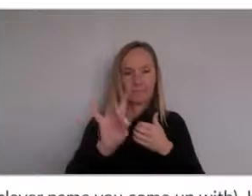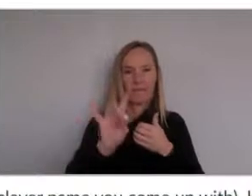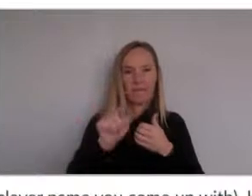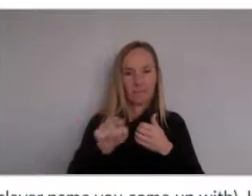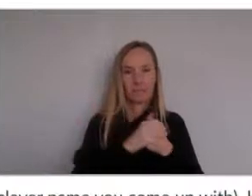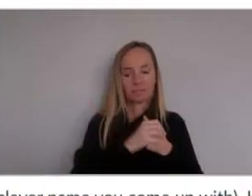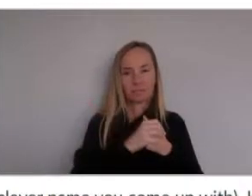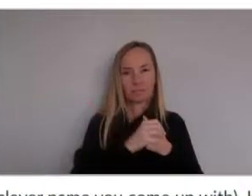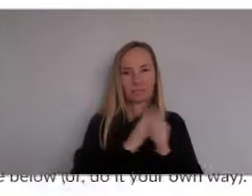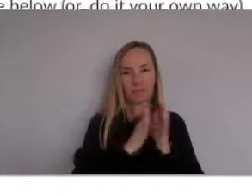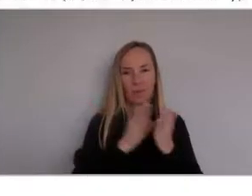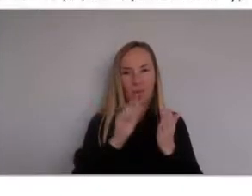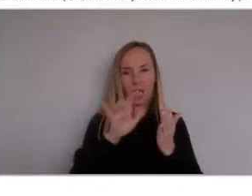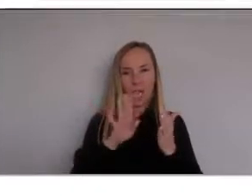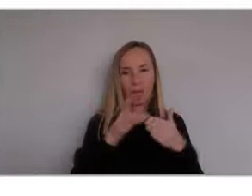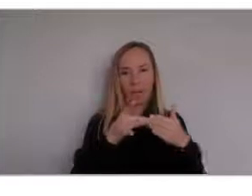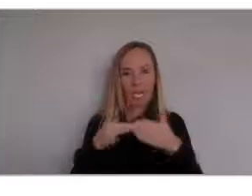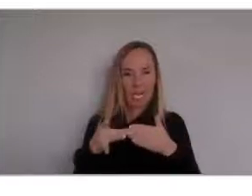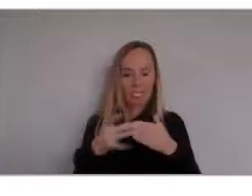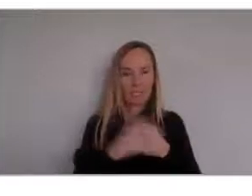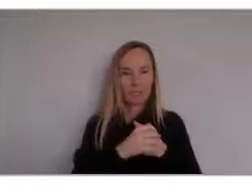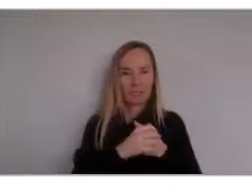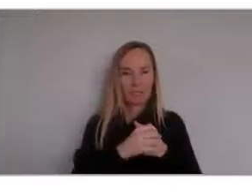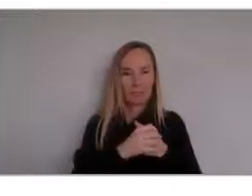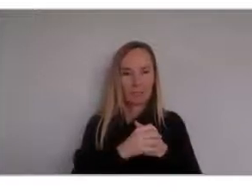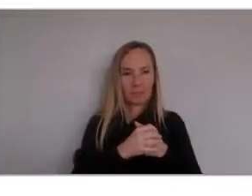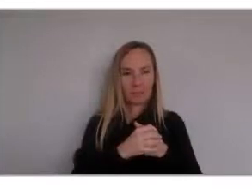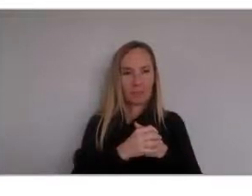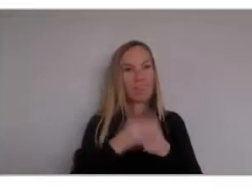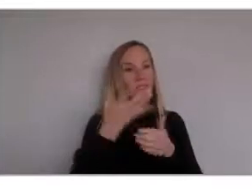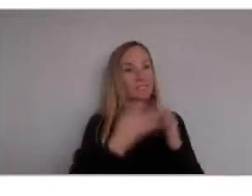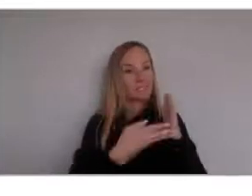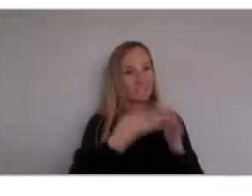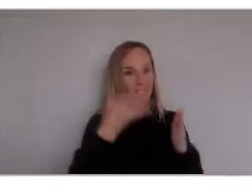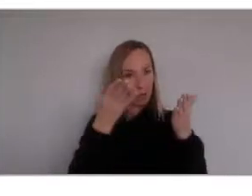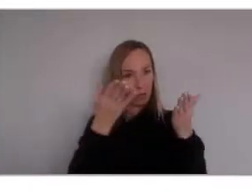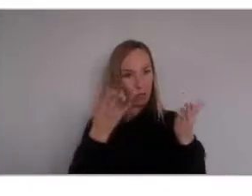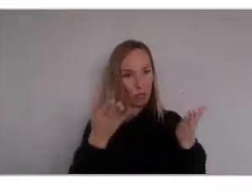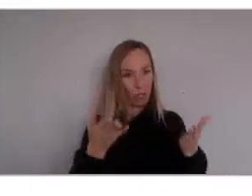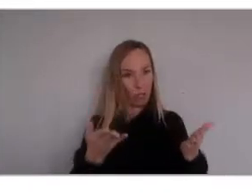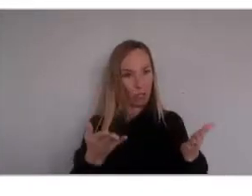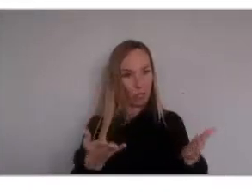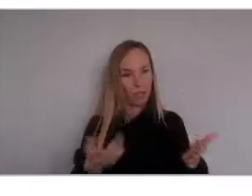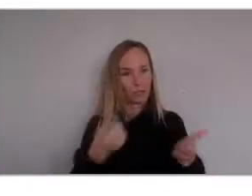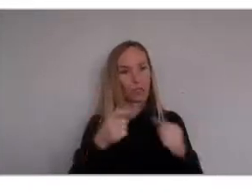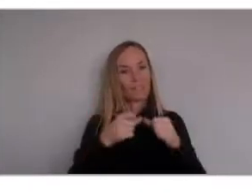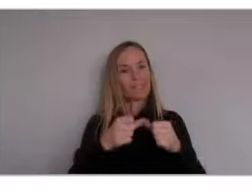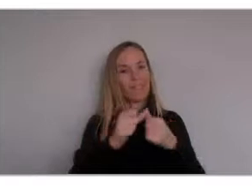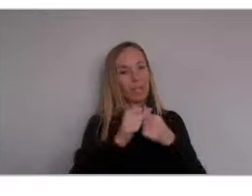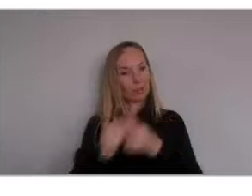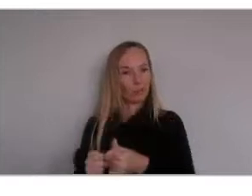the book club guidelines, and here's the schedule again so that you can stay on